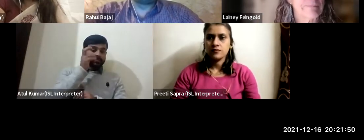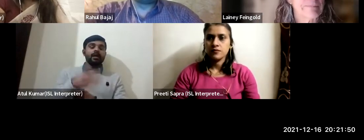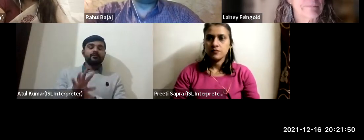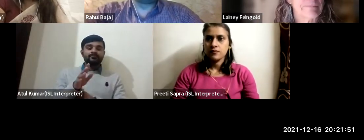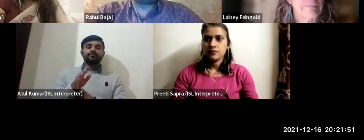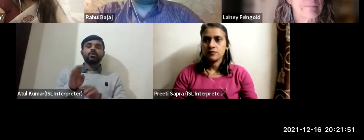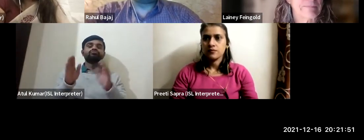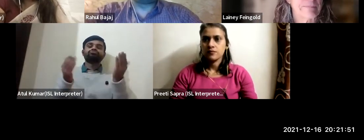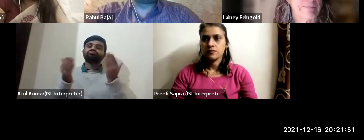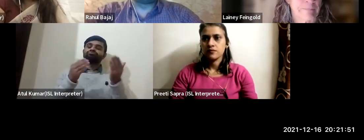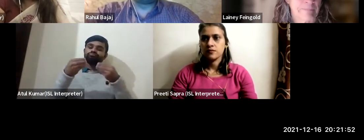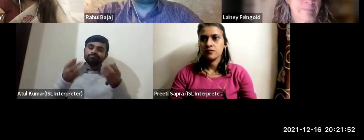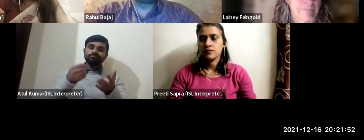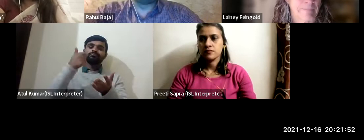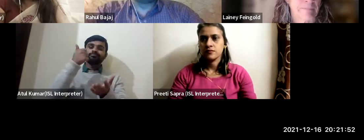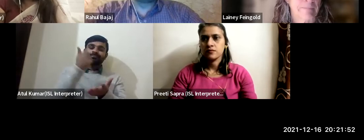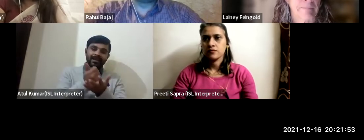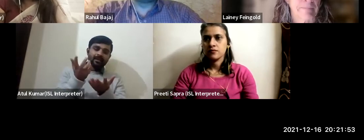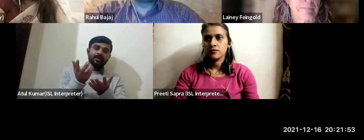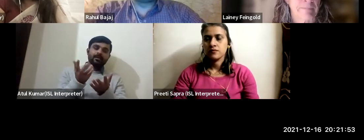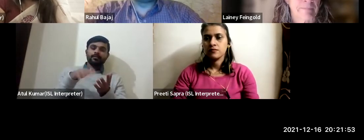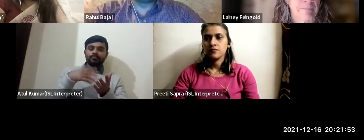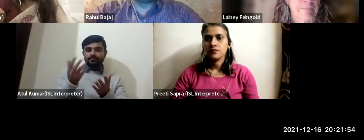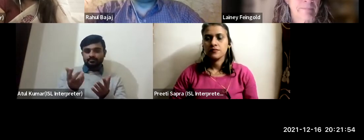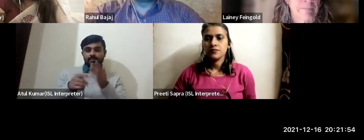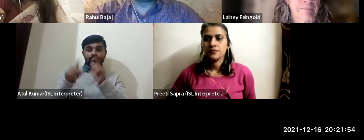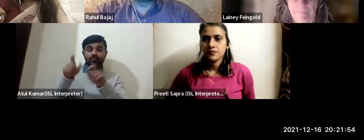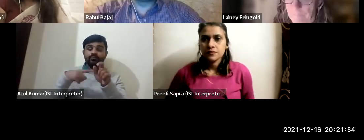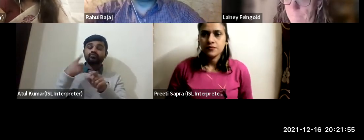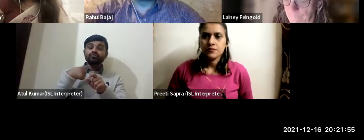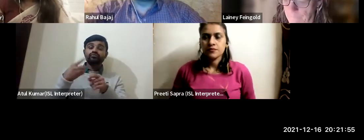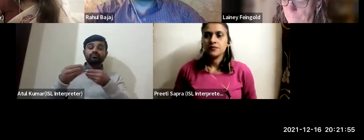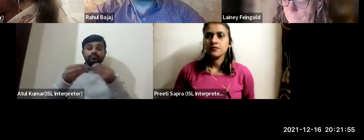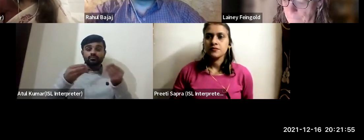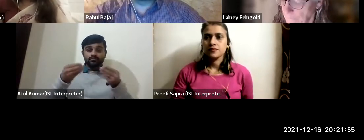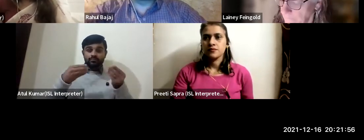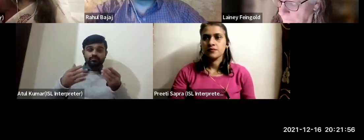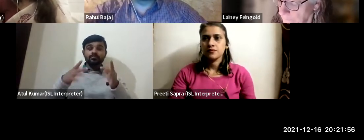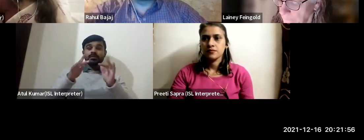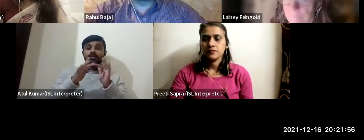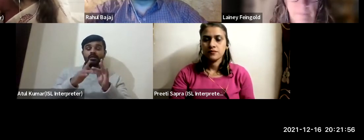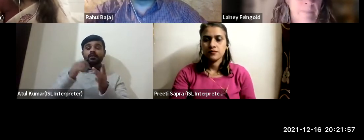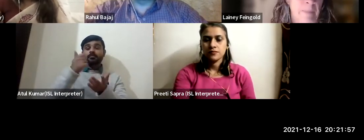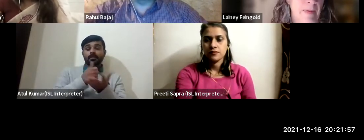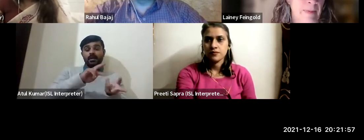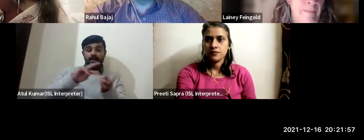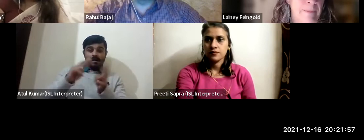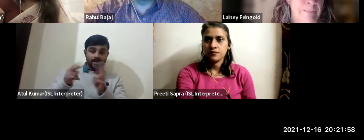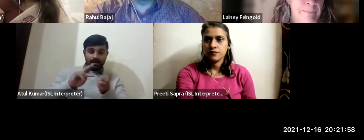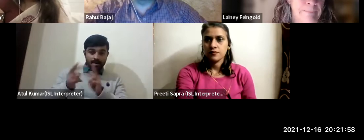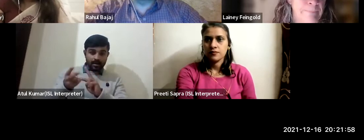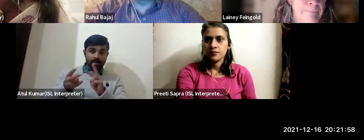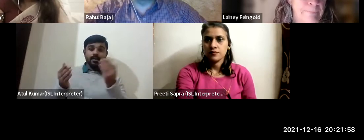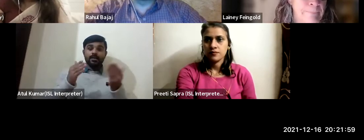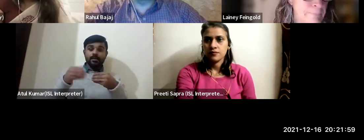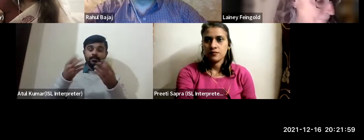service providers, banks, people who provide online money transfer